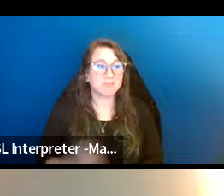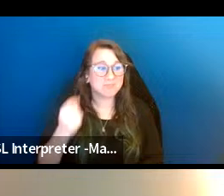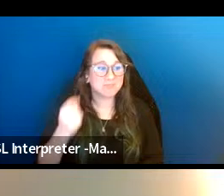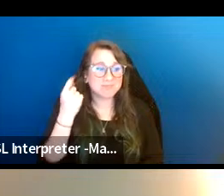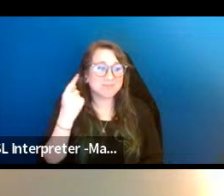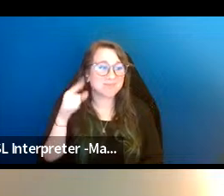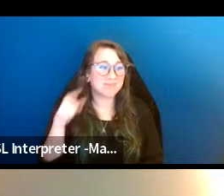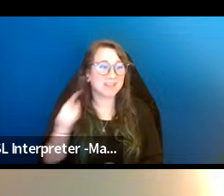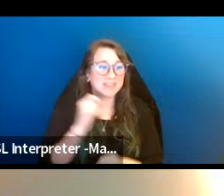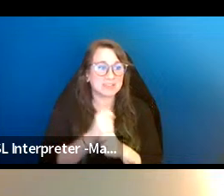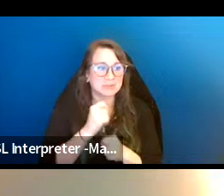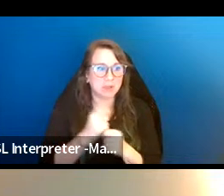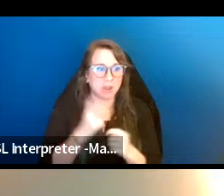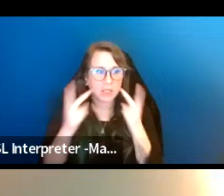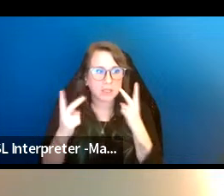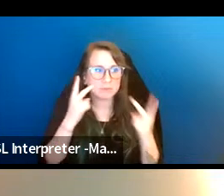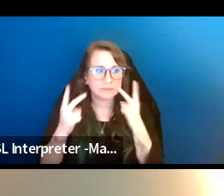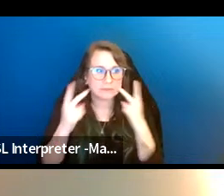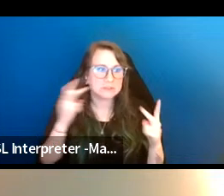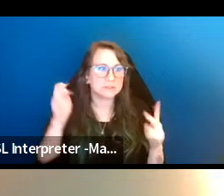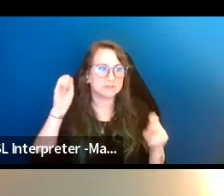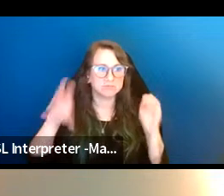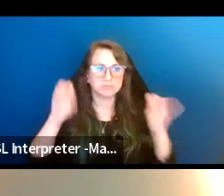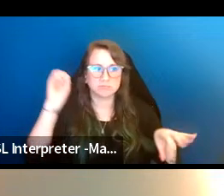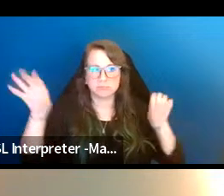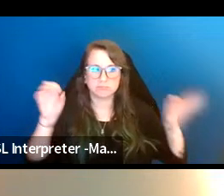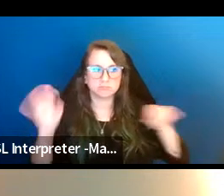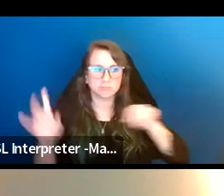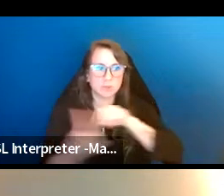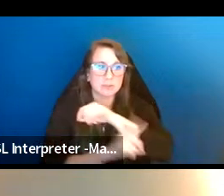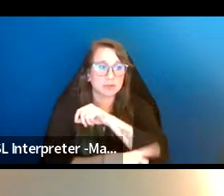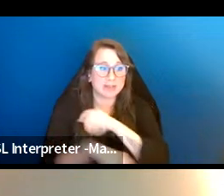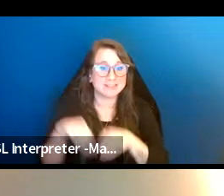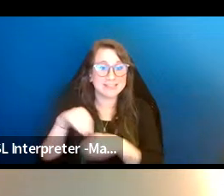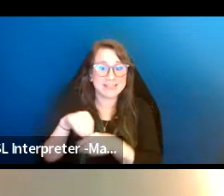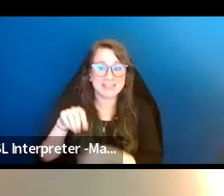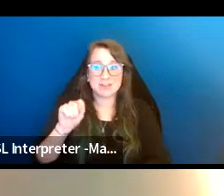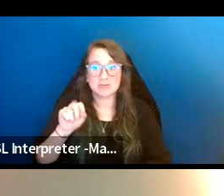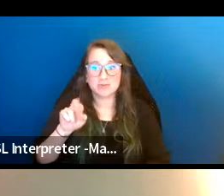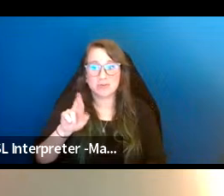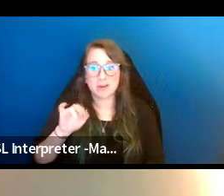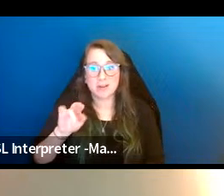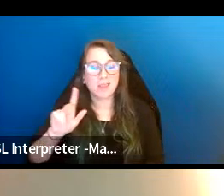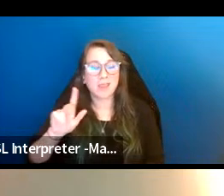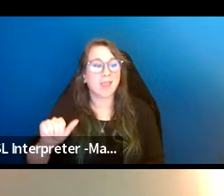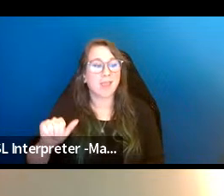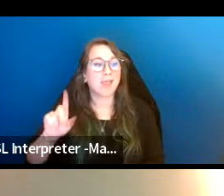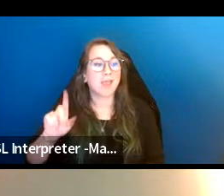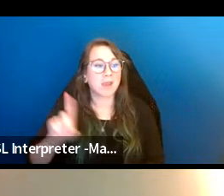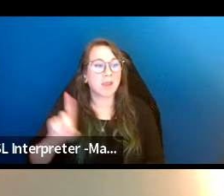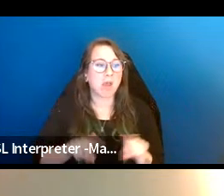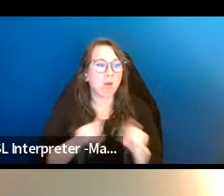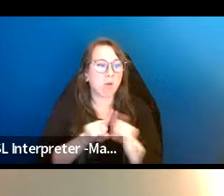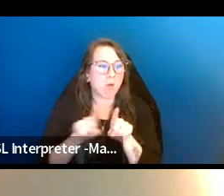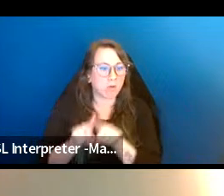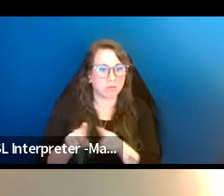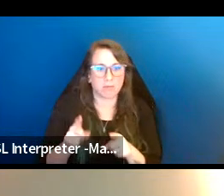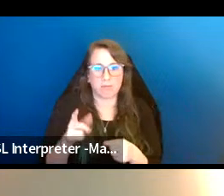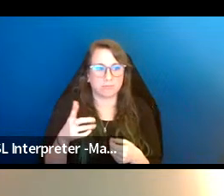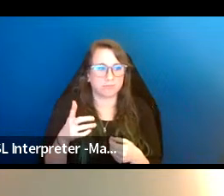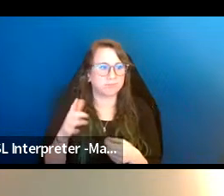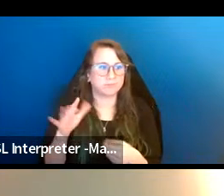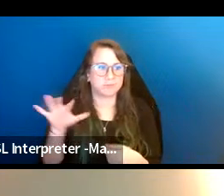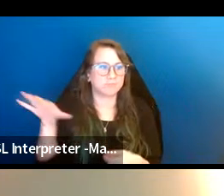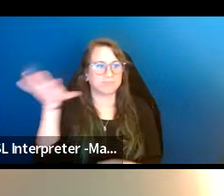seen dumping in Trinidad, but has also been seen at the Hackinger Mall, has been seen just all around our part of town.